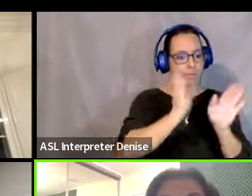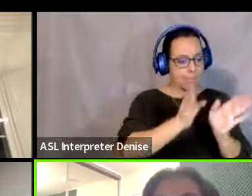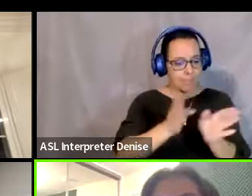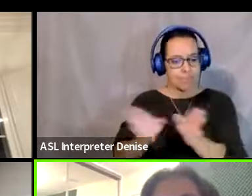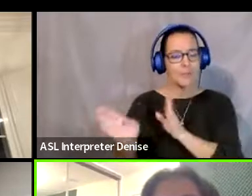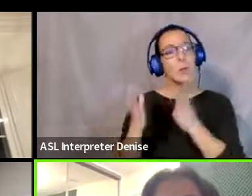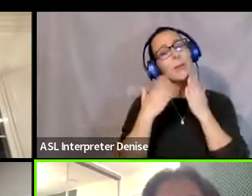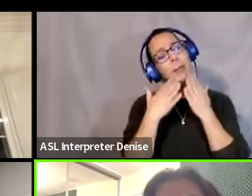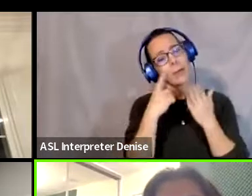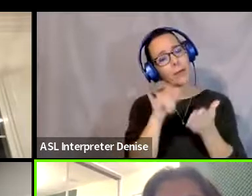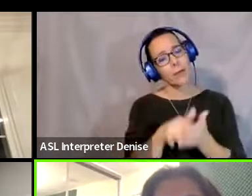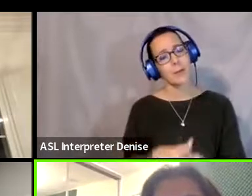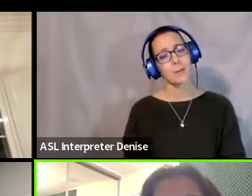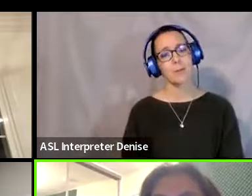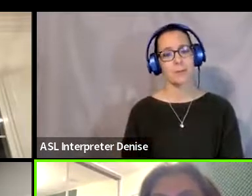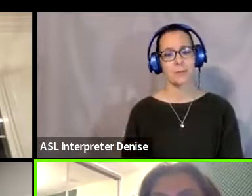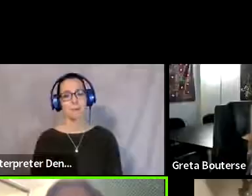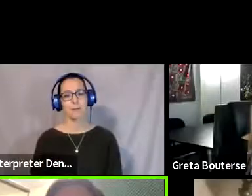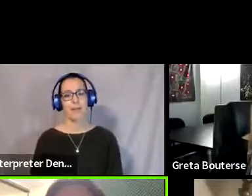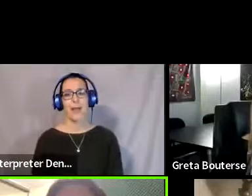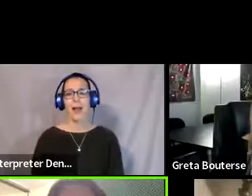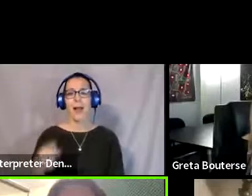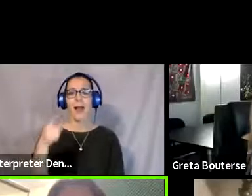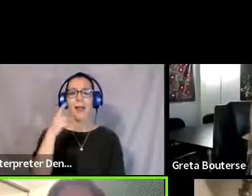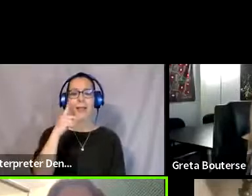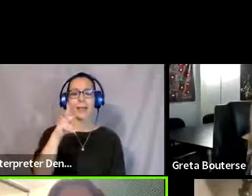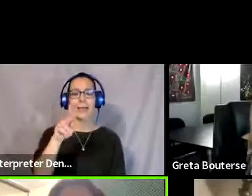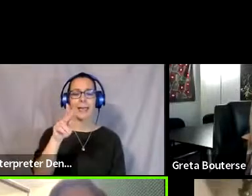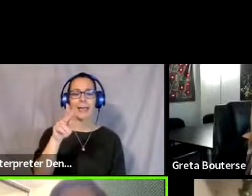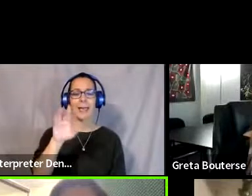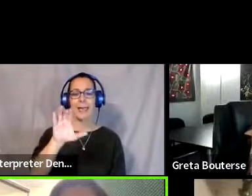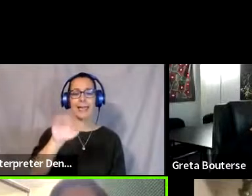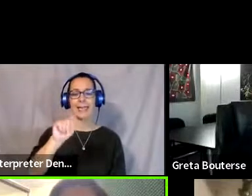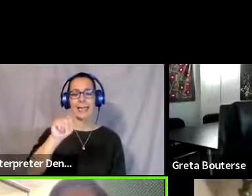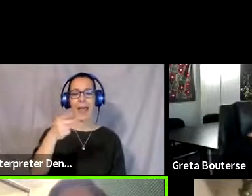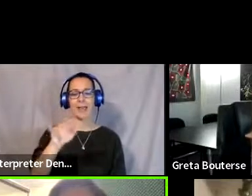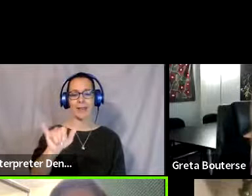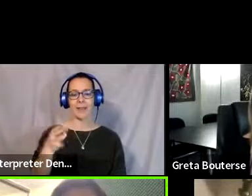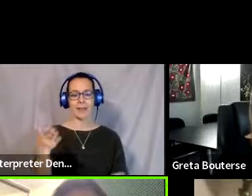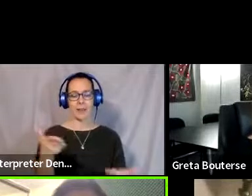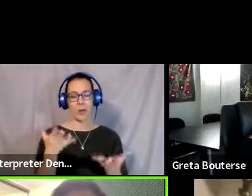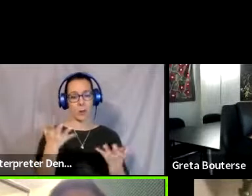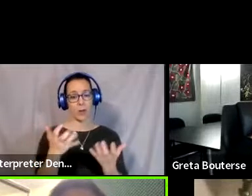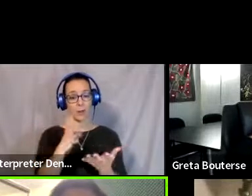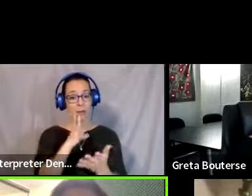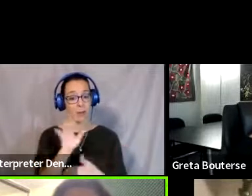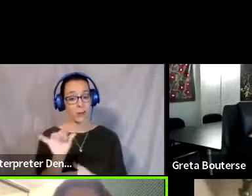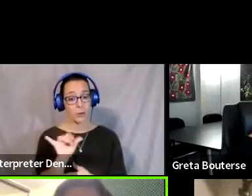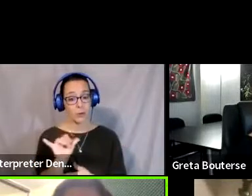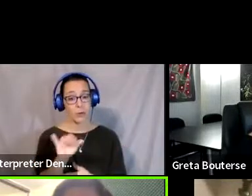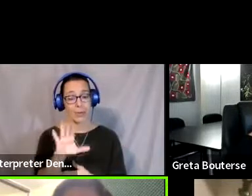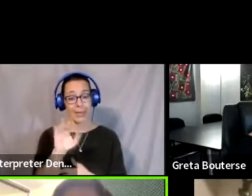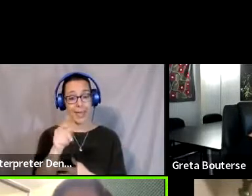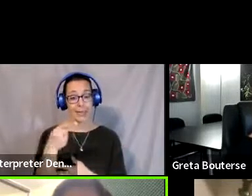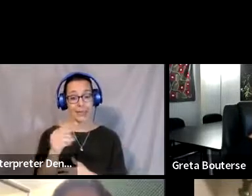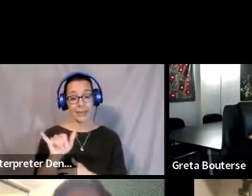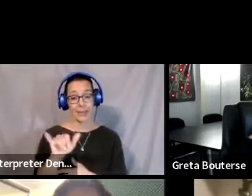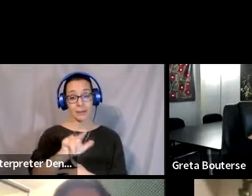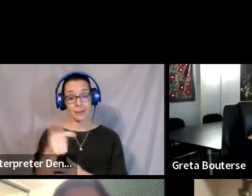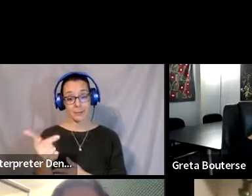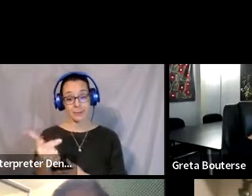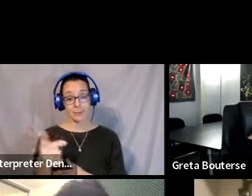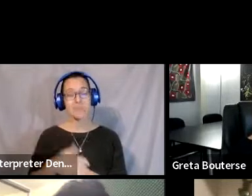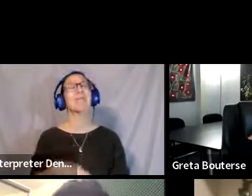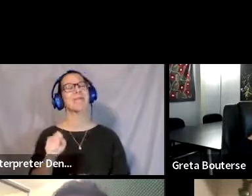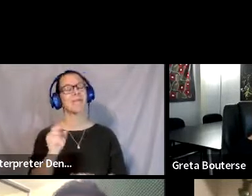think Kathy is today here. She wants to tell us something too. Kathy, you want to take over? Thank you so